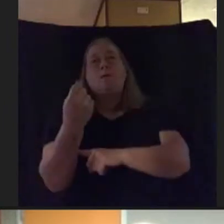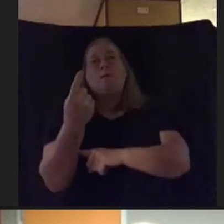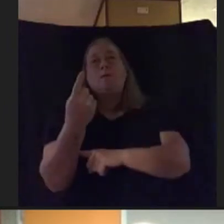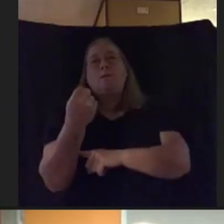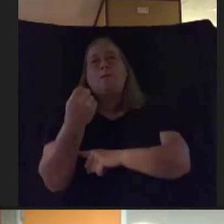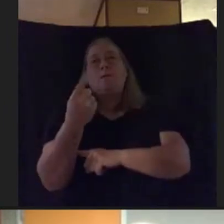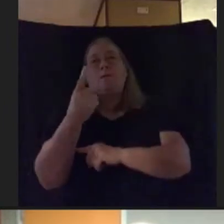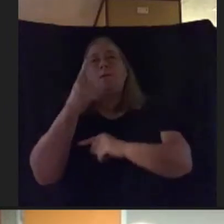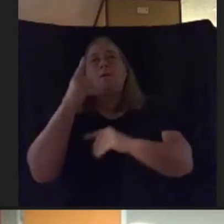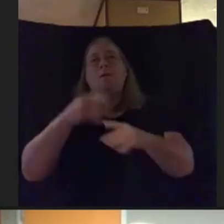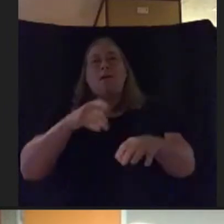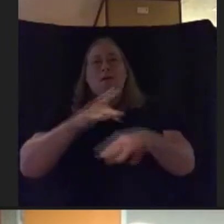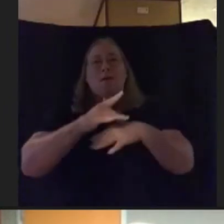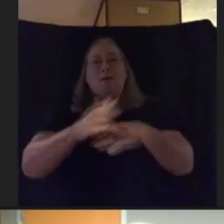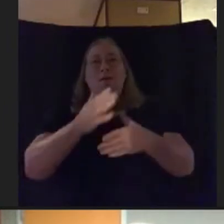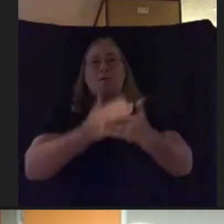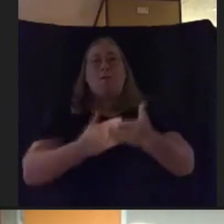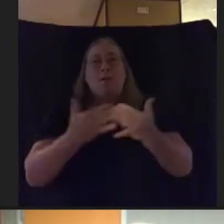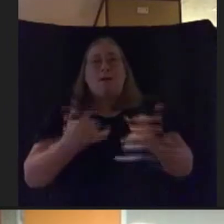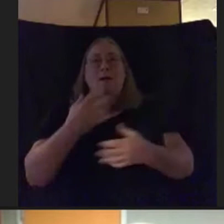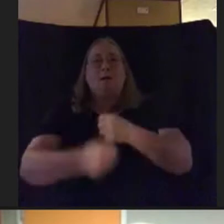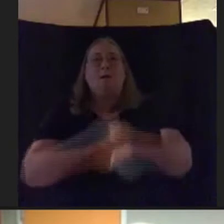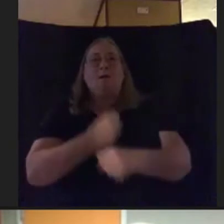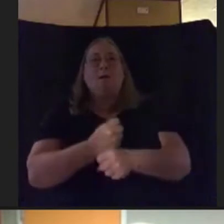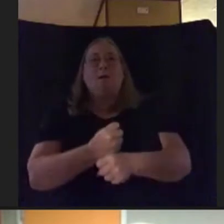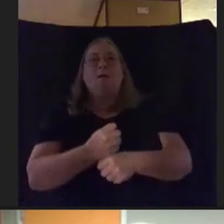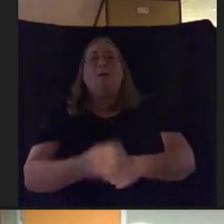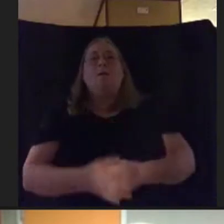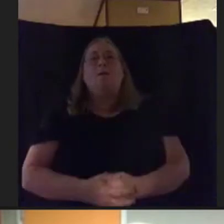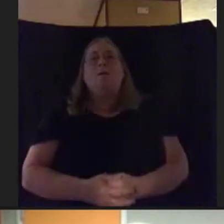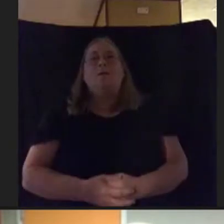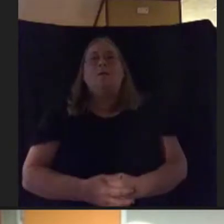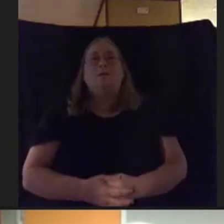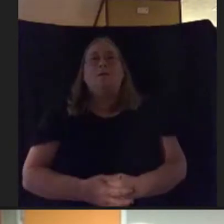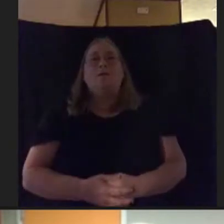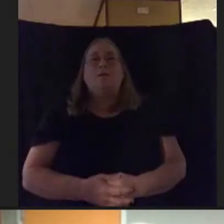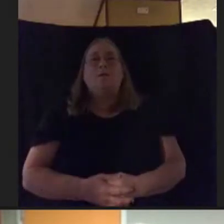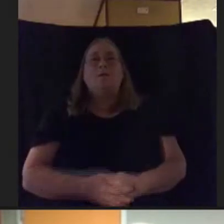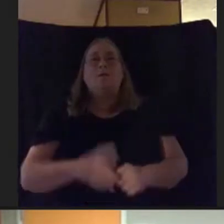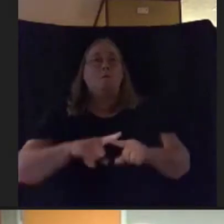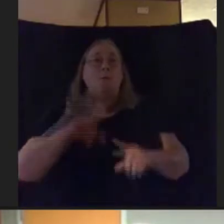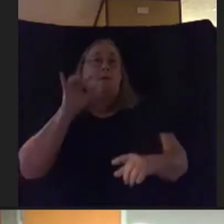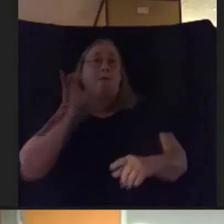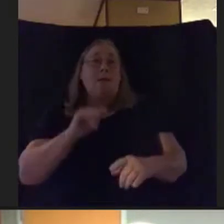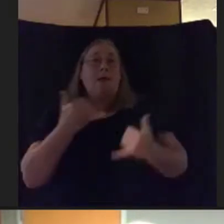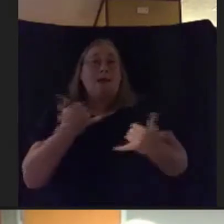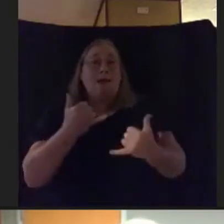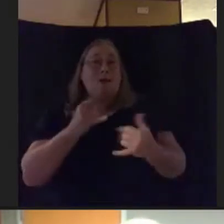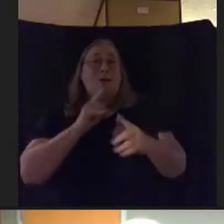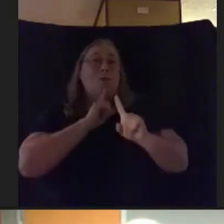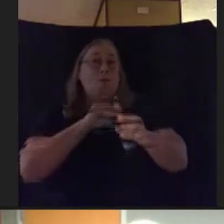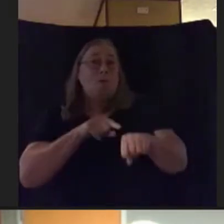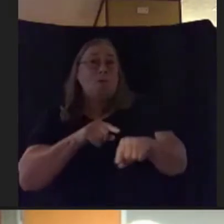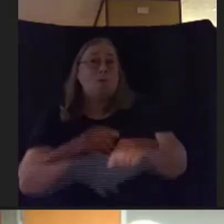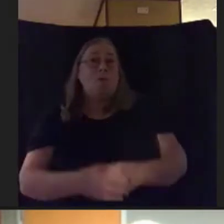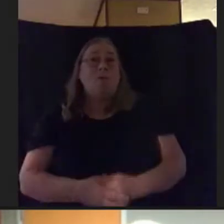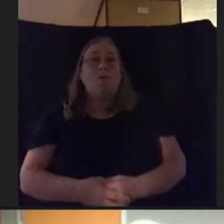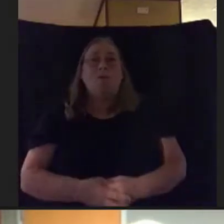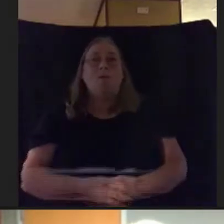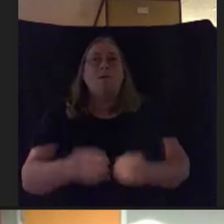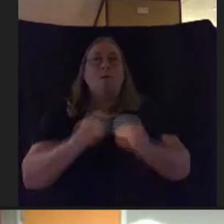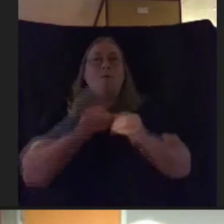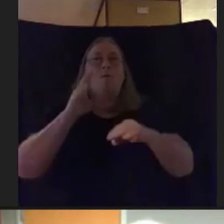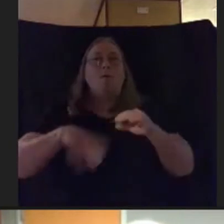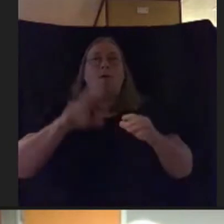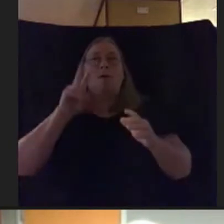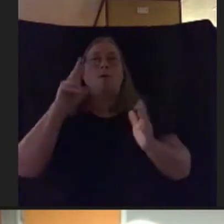of this year. Even though, with that being said, we are reporting out more than 2,000